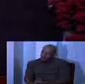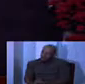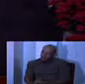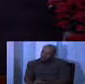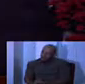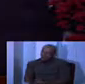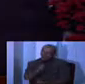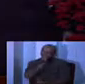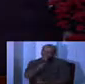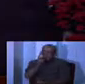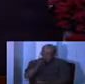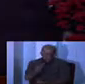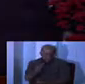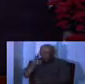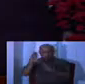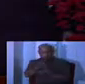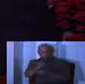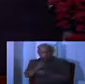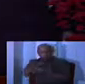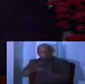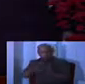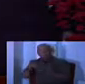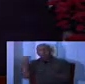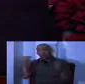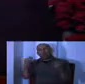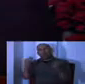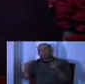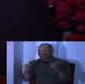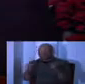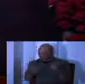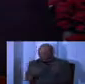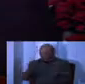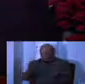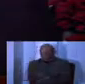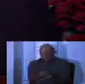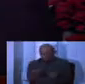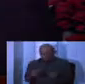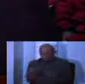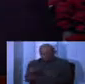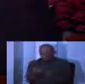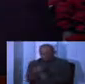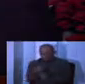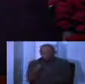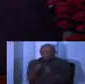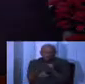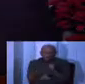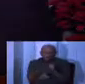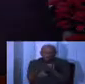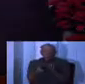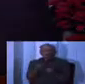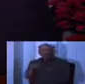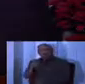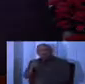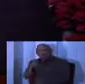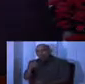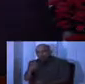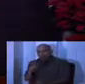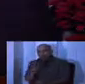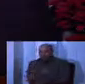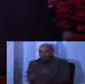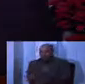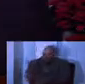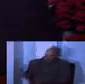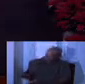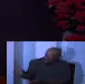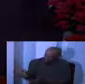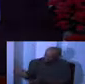We've certainly seen that miracle in the toys that we have collected this year. Just a simple sack of toys at the altar this evening.